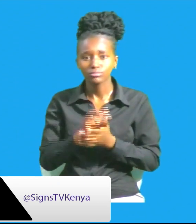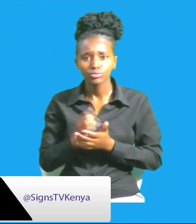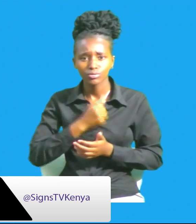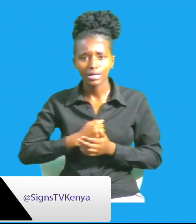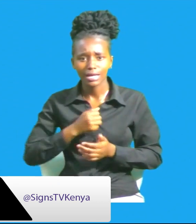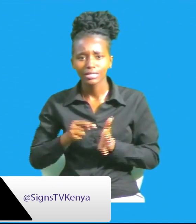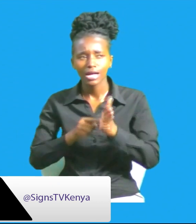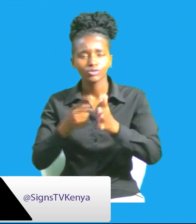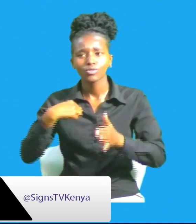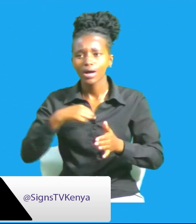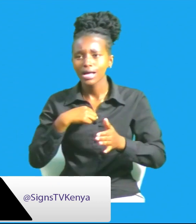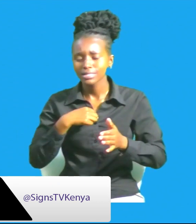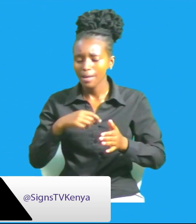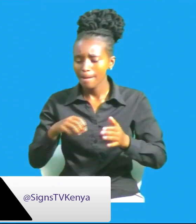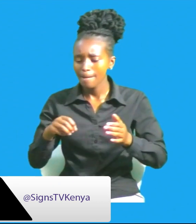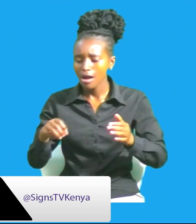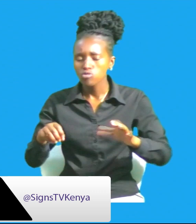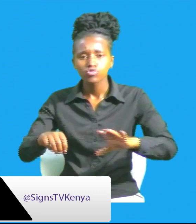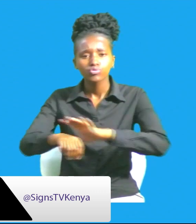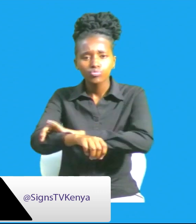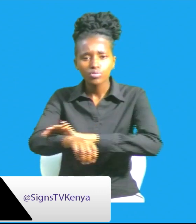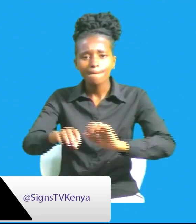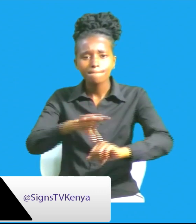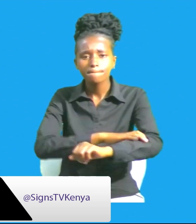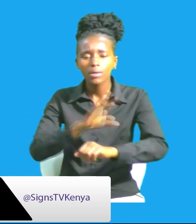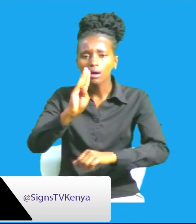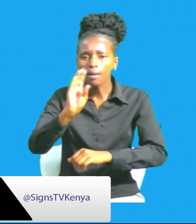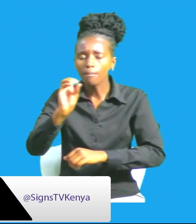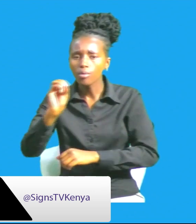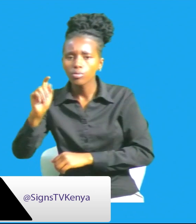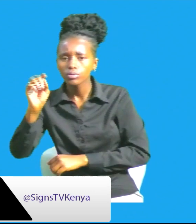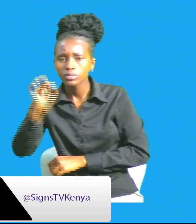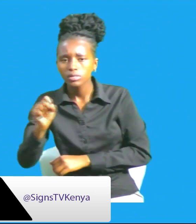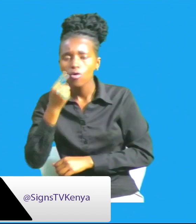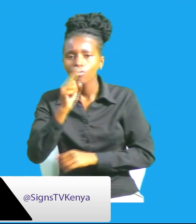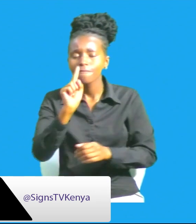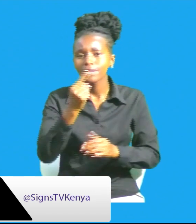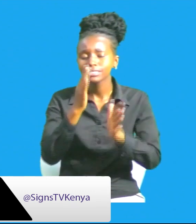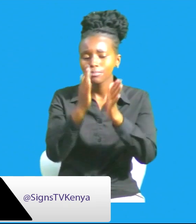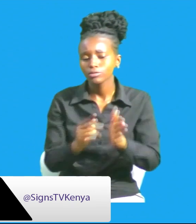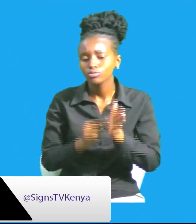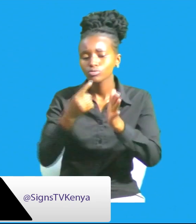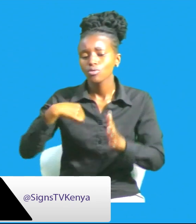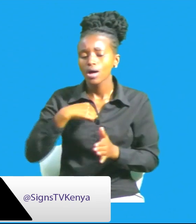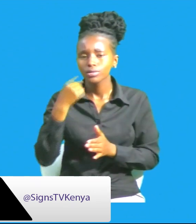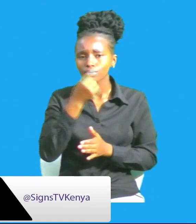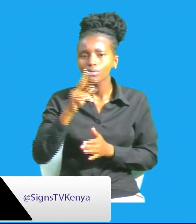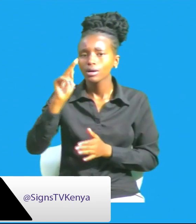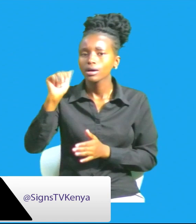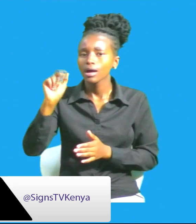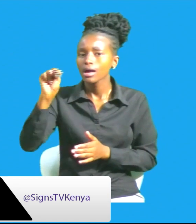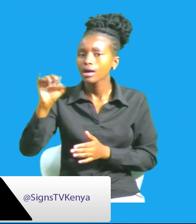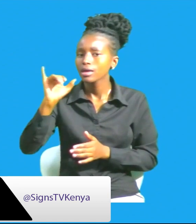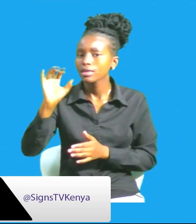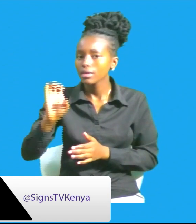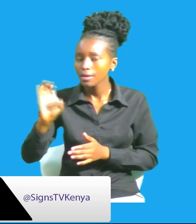those boots have become very common. Na kwanza, the first person I think mwenye aliflaunt was Kanye West, msanii kutoka kule Marekani